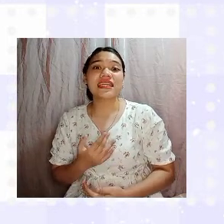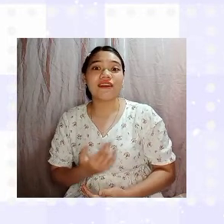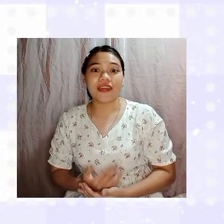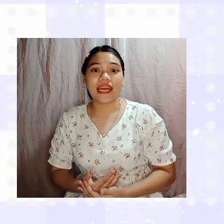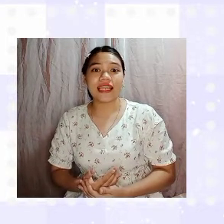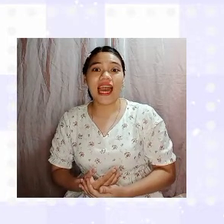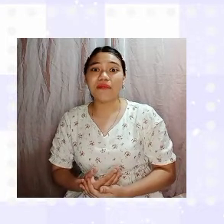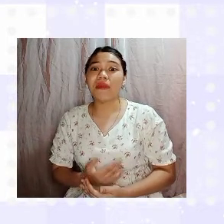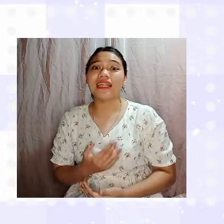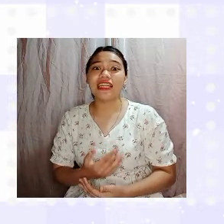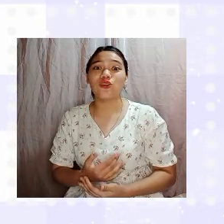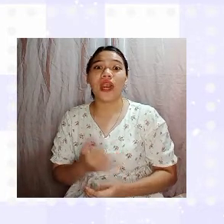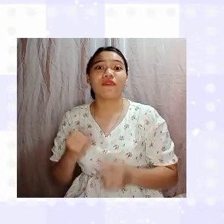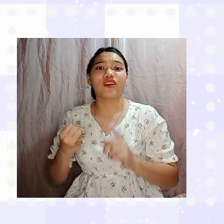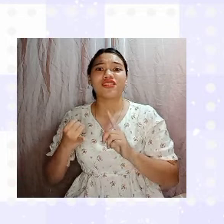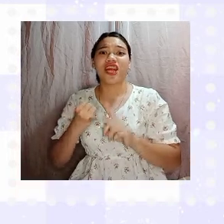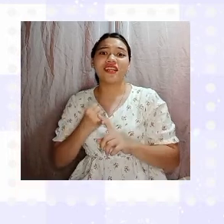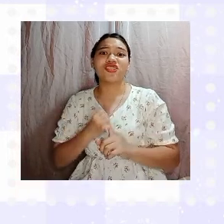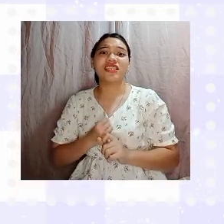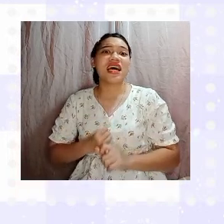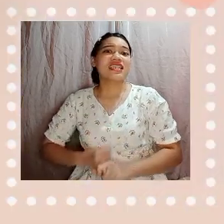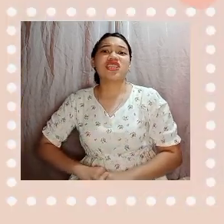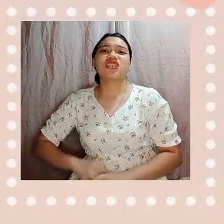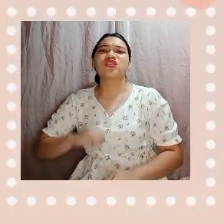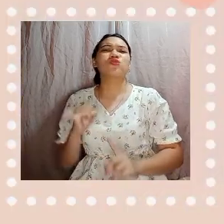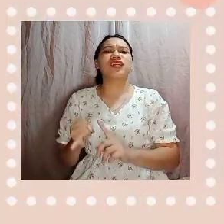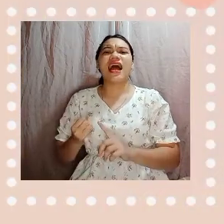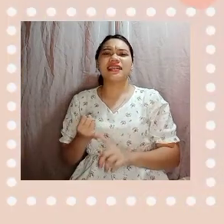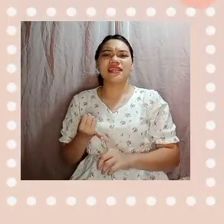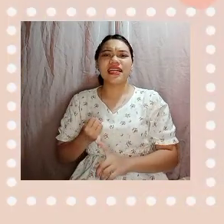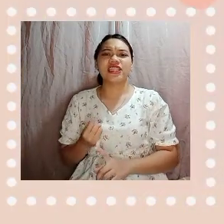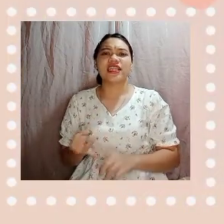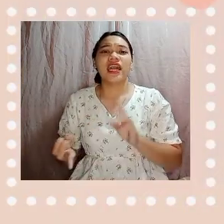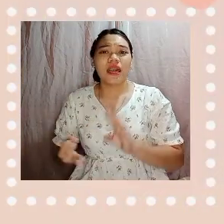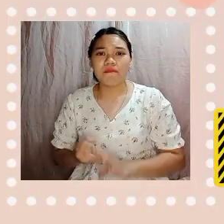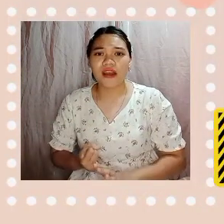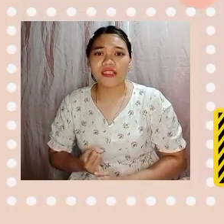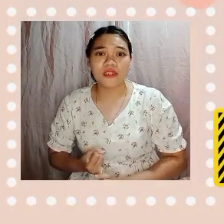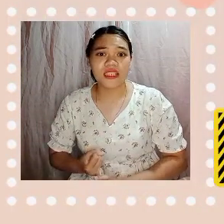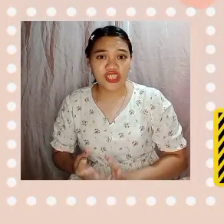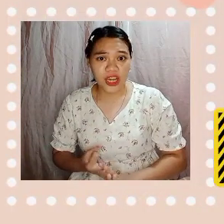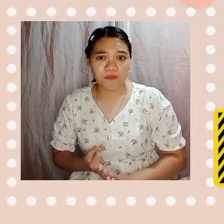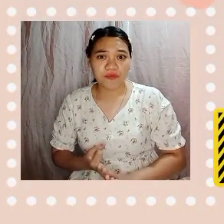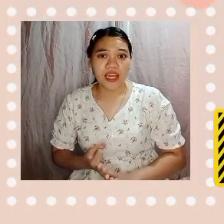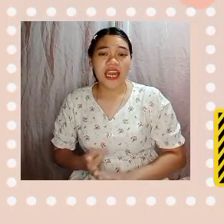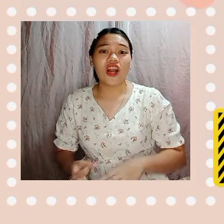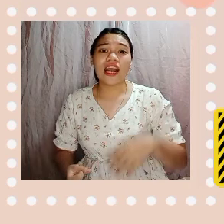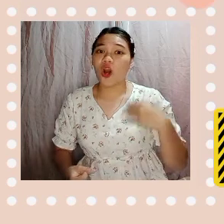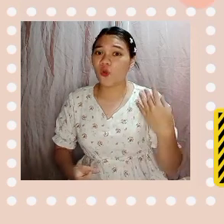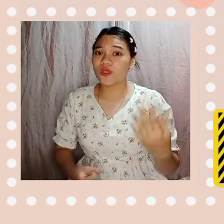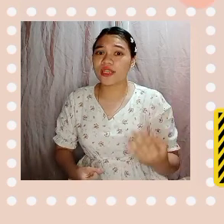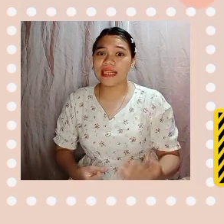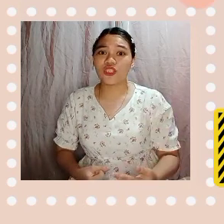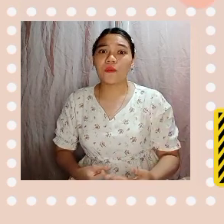are significant and may lead to behavioral challenges such as social isolation, embarrassment, and shame. It